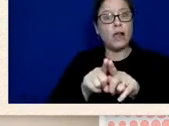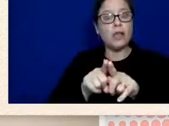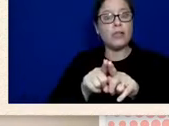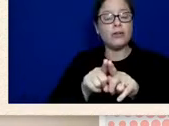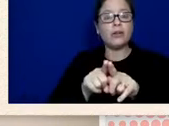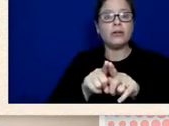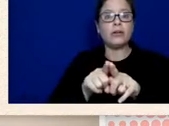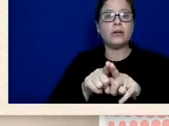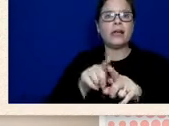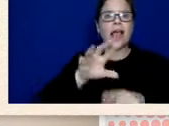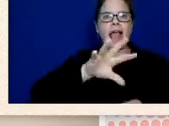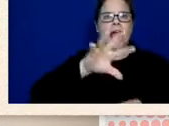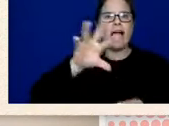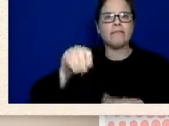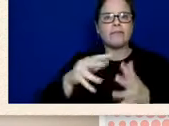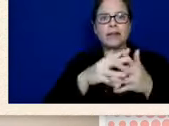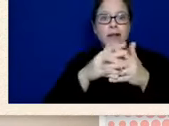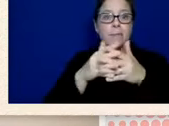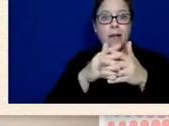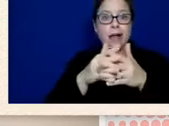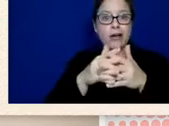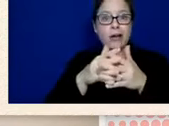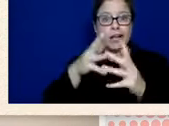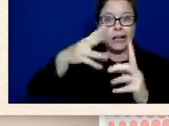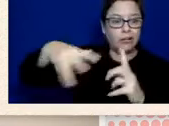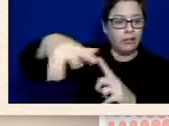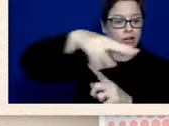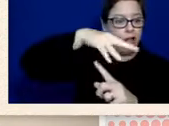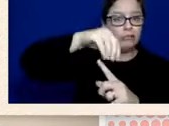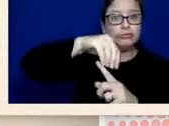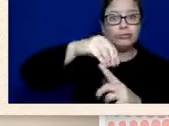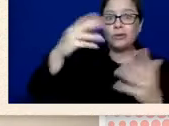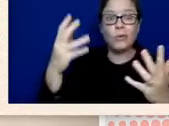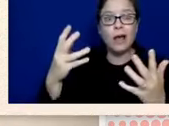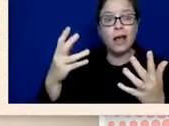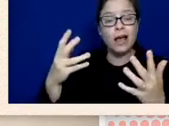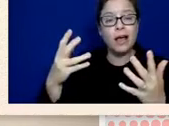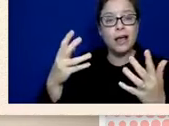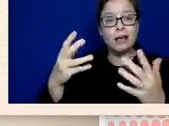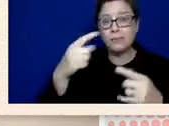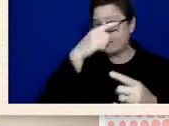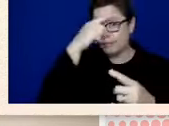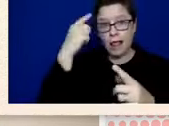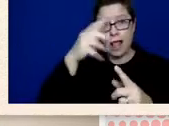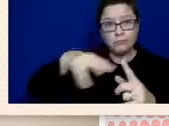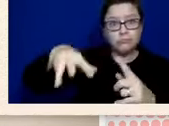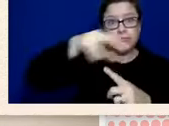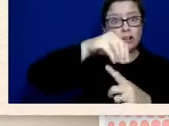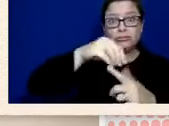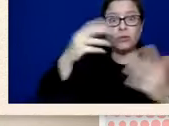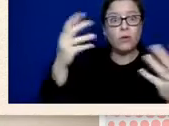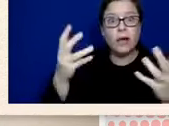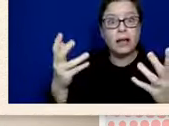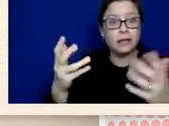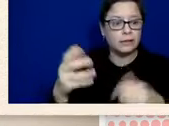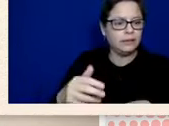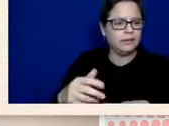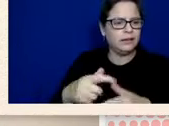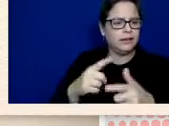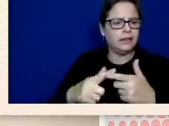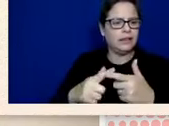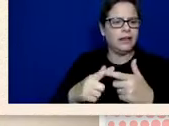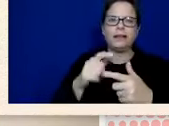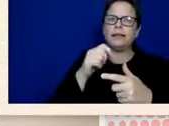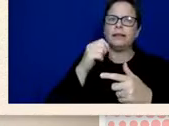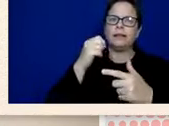American culture, it's it's not really, that you're going to have this disability